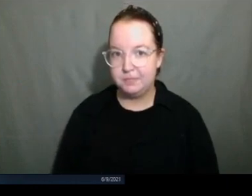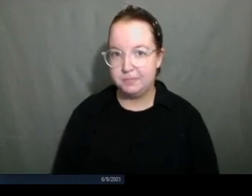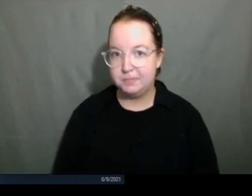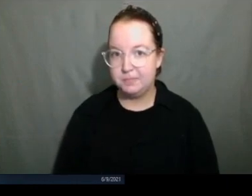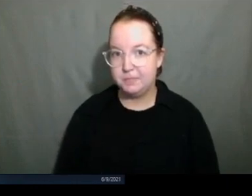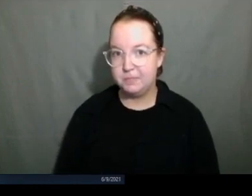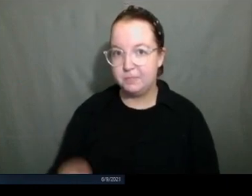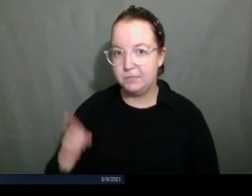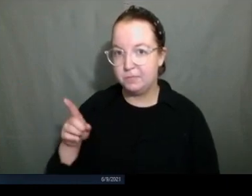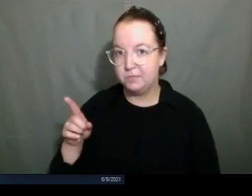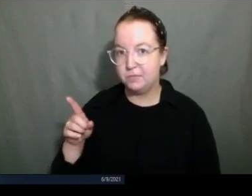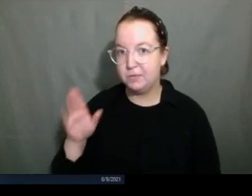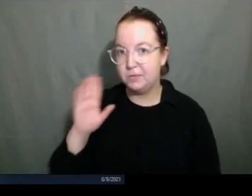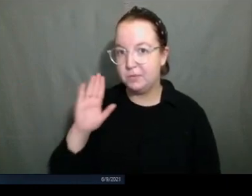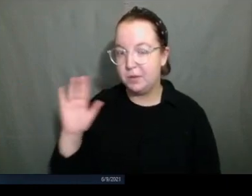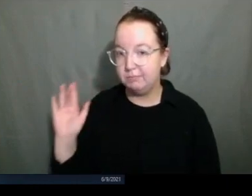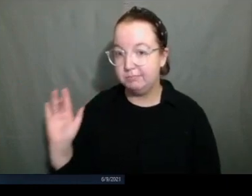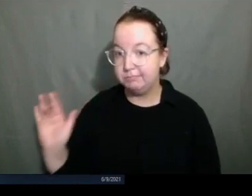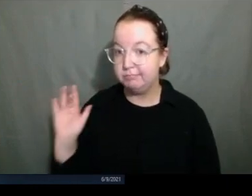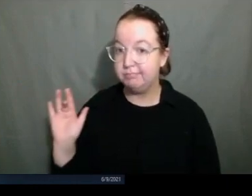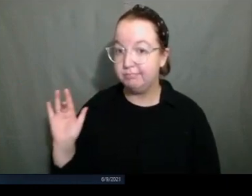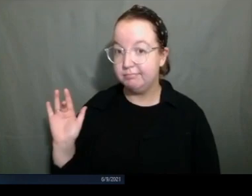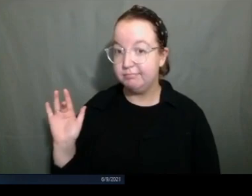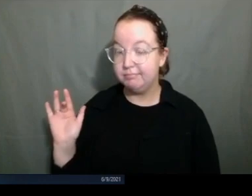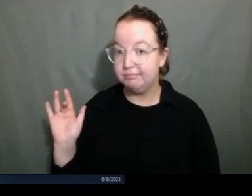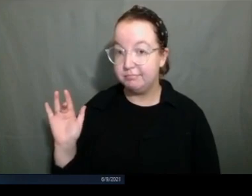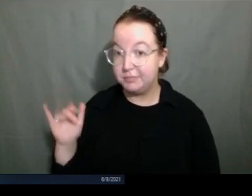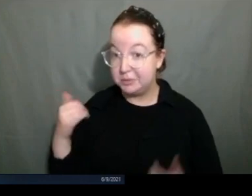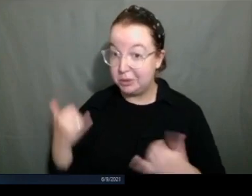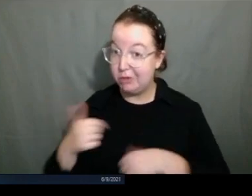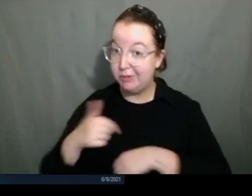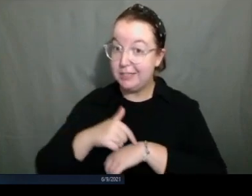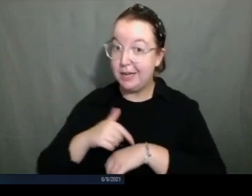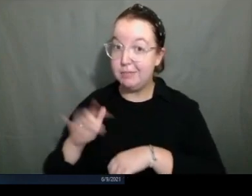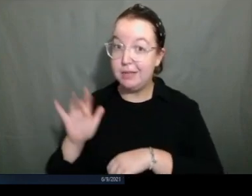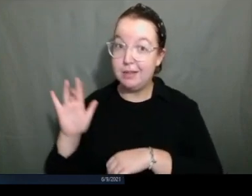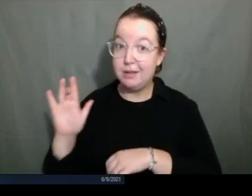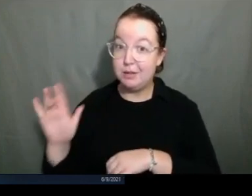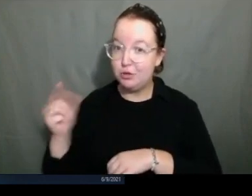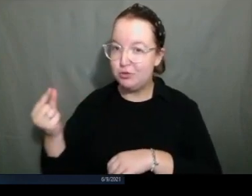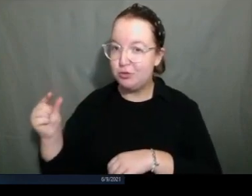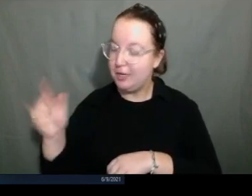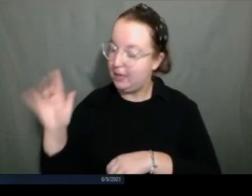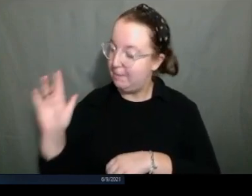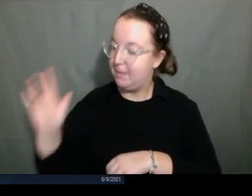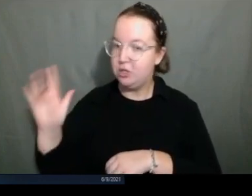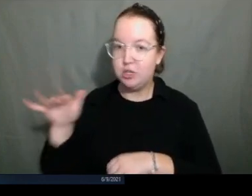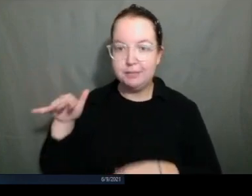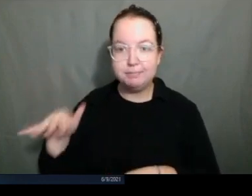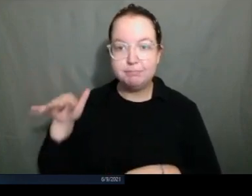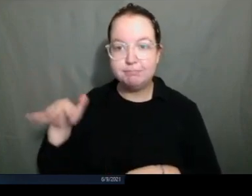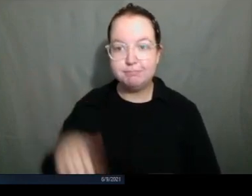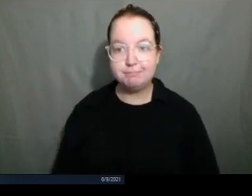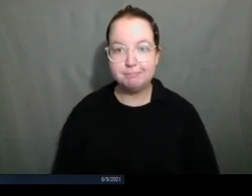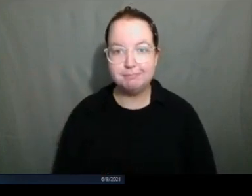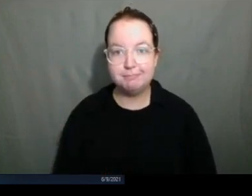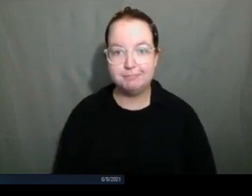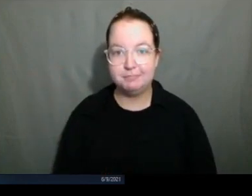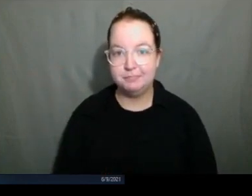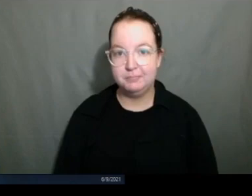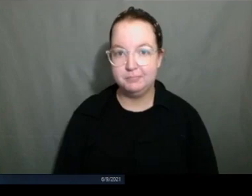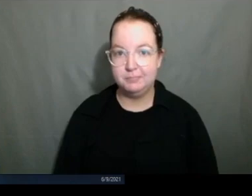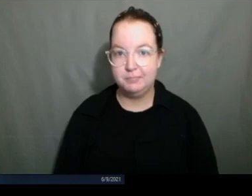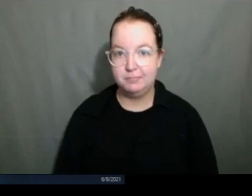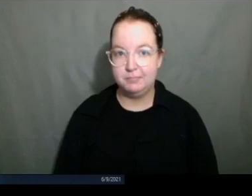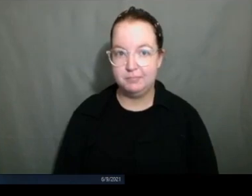punch buttons over here, and you would be able to punch in just by selecting the punch button. So if I'm going to punch in for the day,